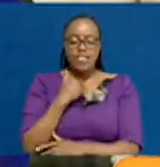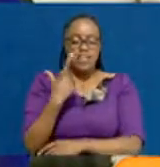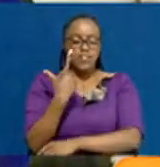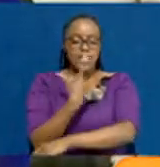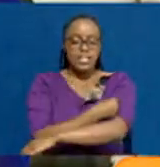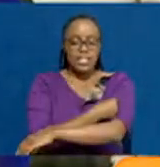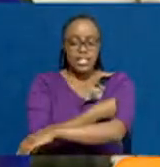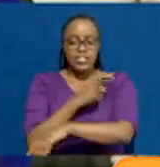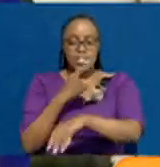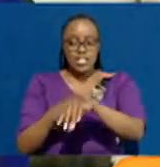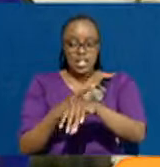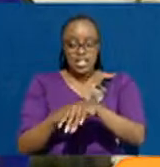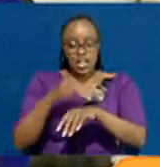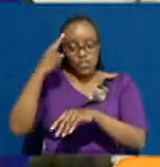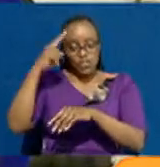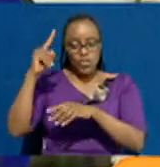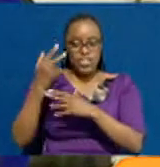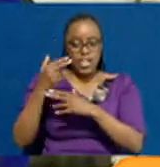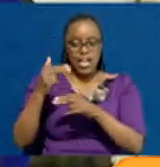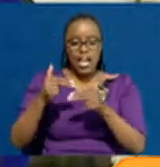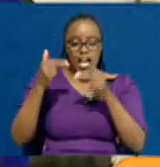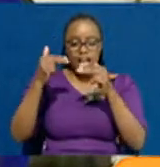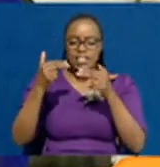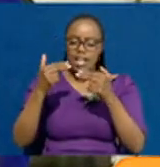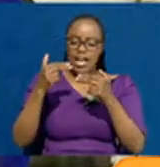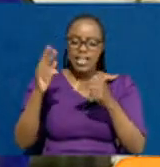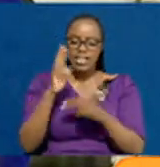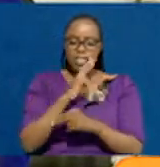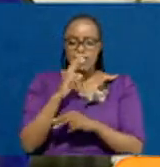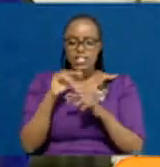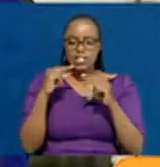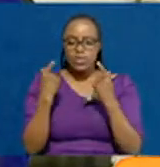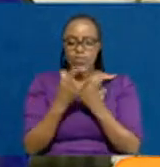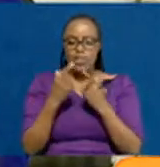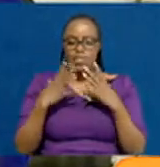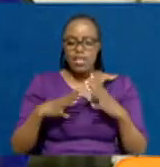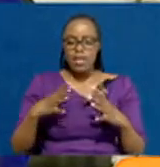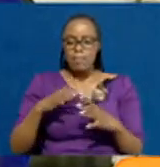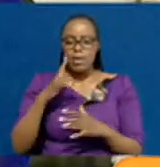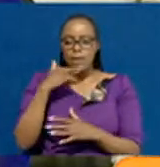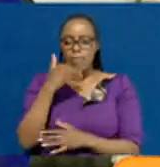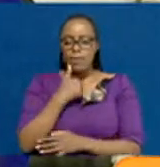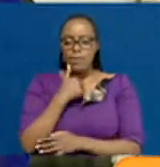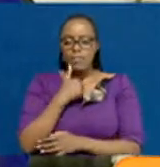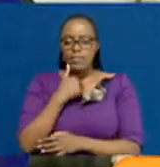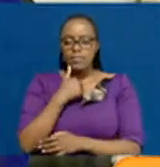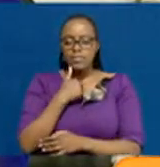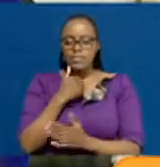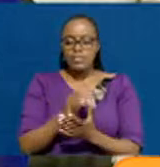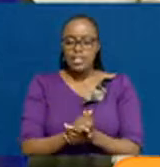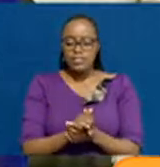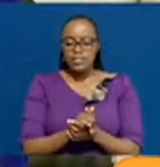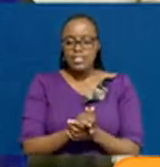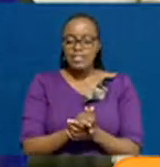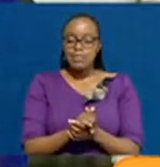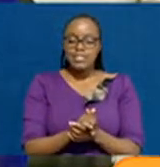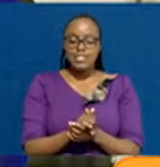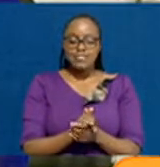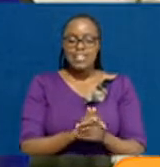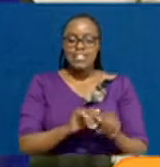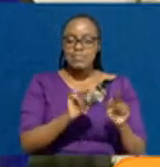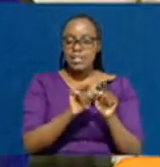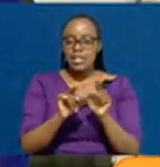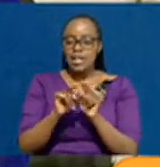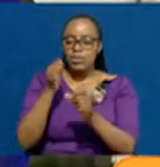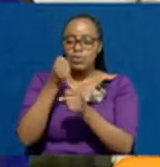vaccination phase was for the high-risk groups, and the high-risk groups were the people who are elderly and those who have